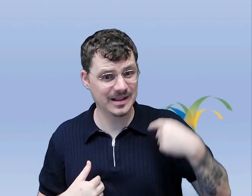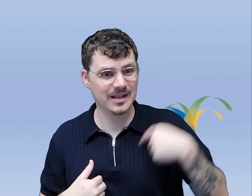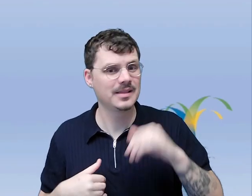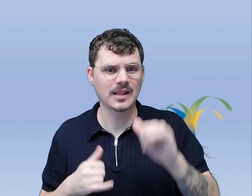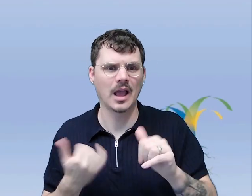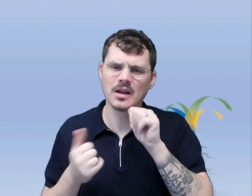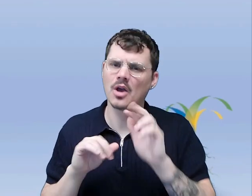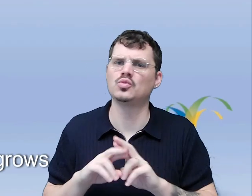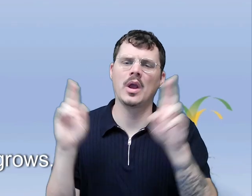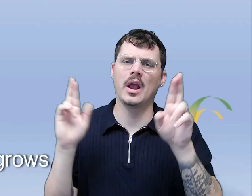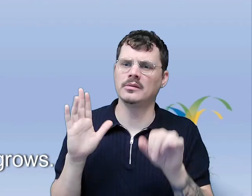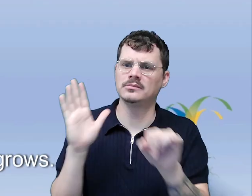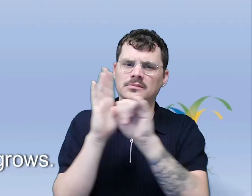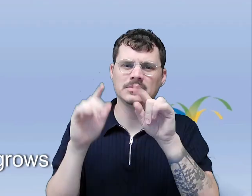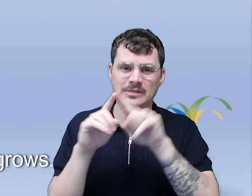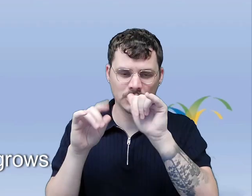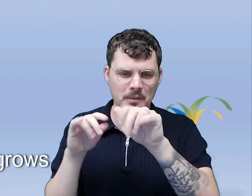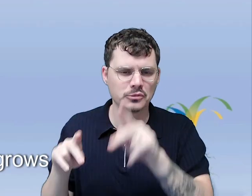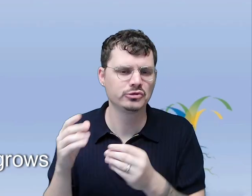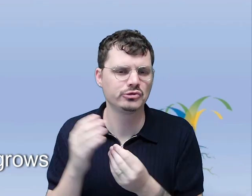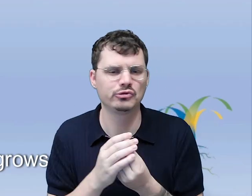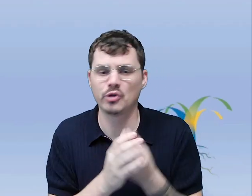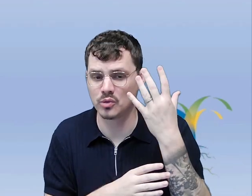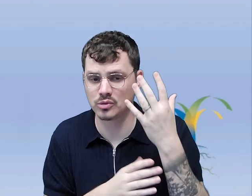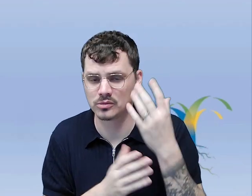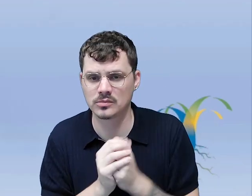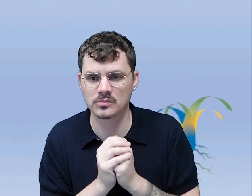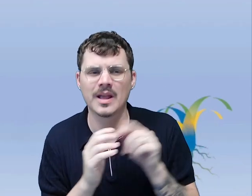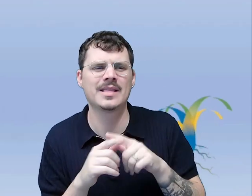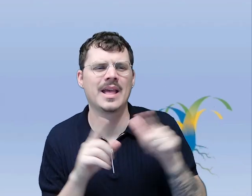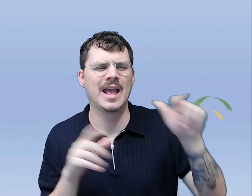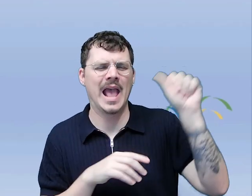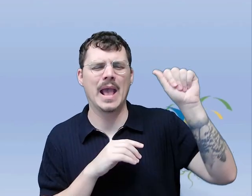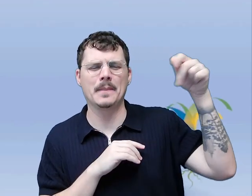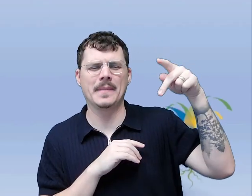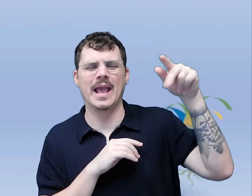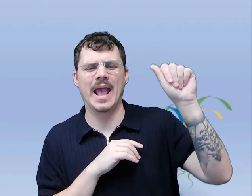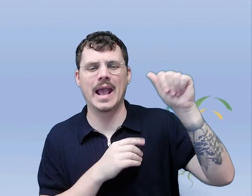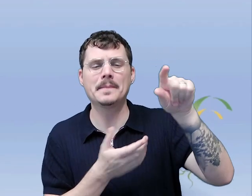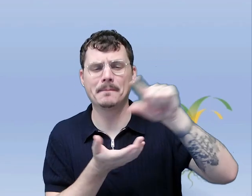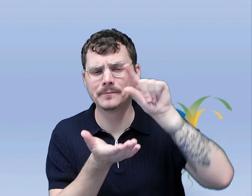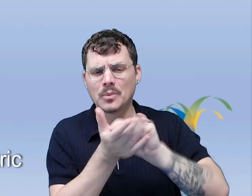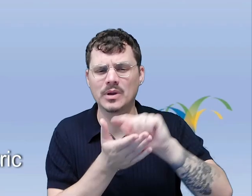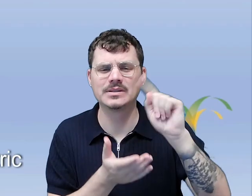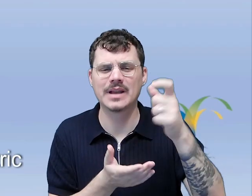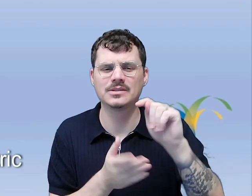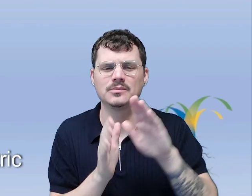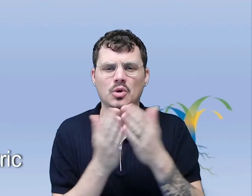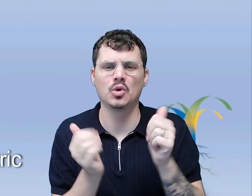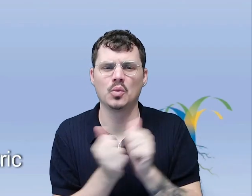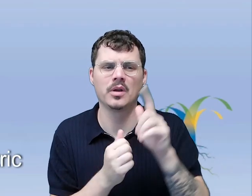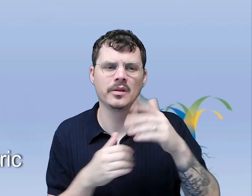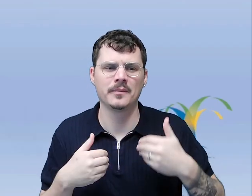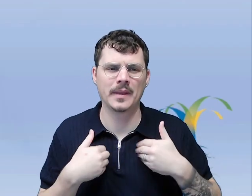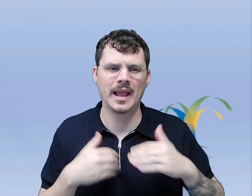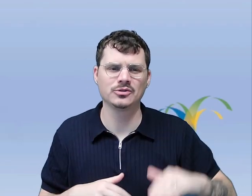that may or may not be readily apparent until the person grows. And then the APA published a textbook